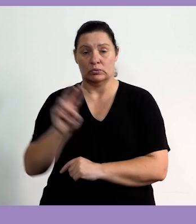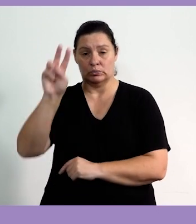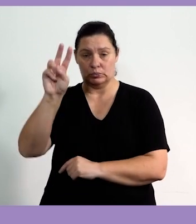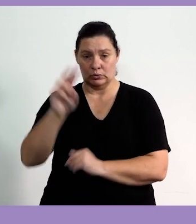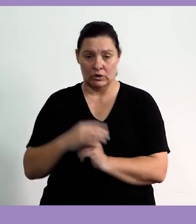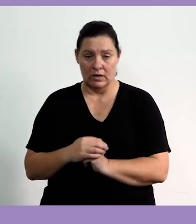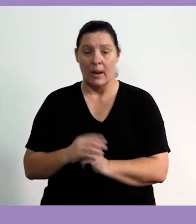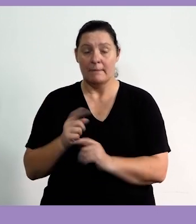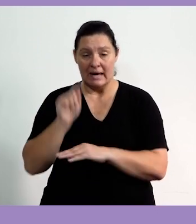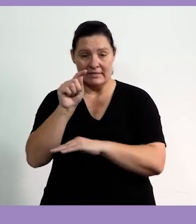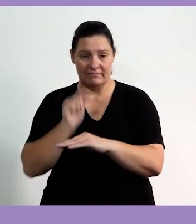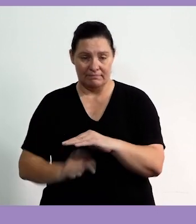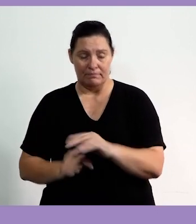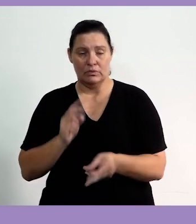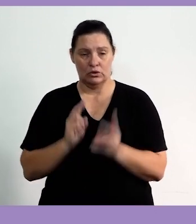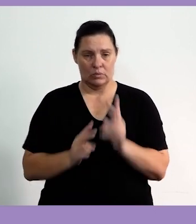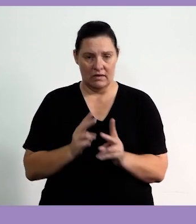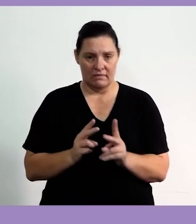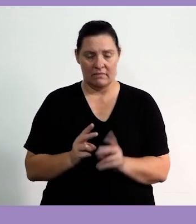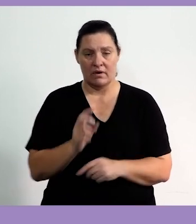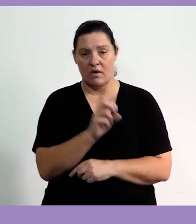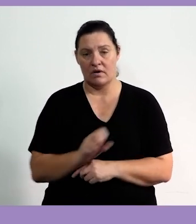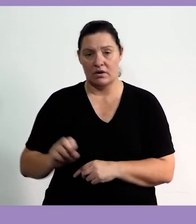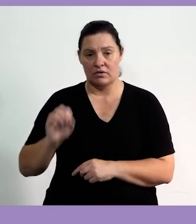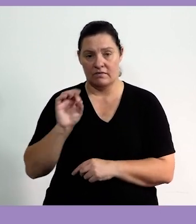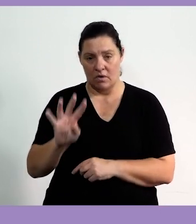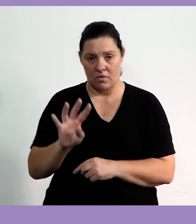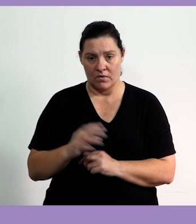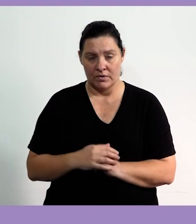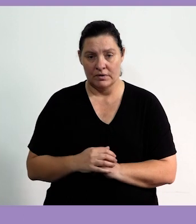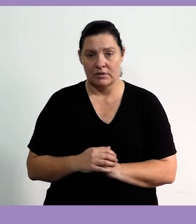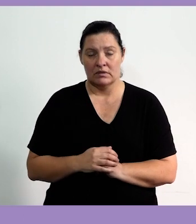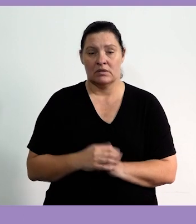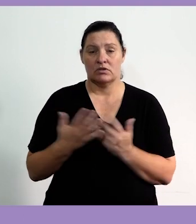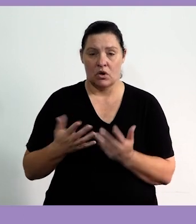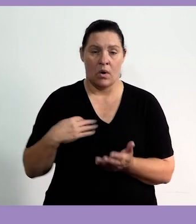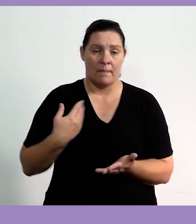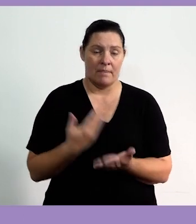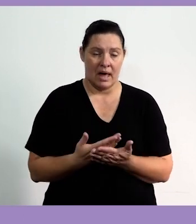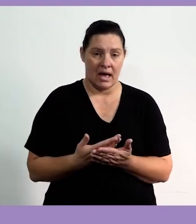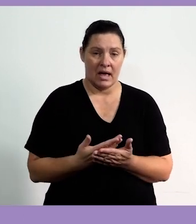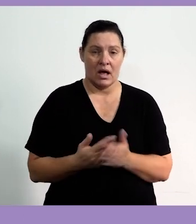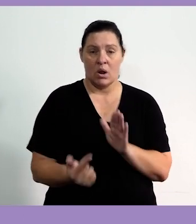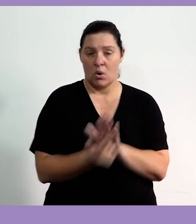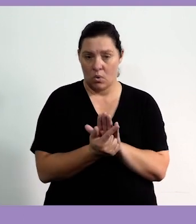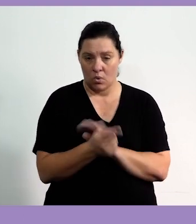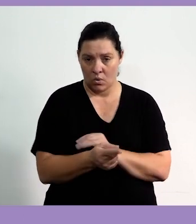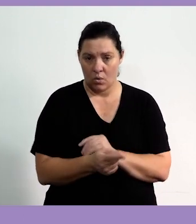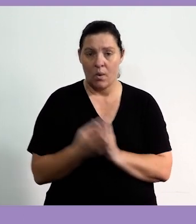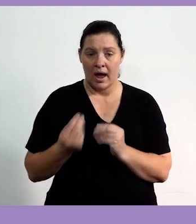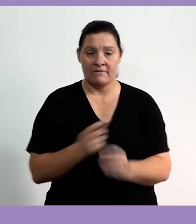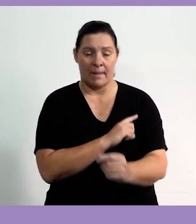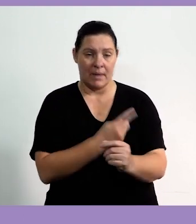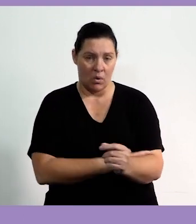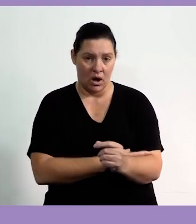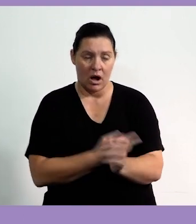raised to the exponent 2, divided by 12 raised to the exponent 4. So let's apply our exponent laws